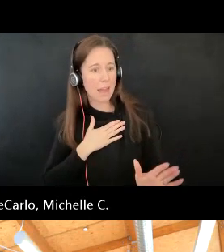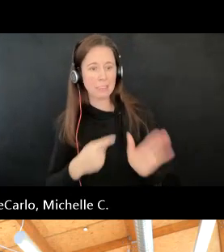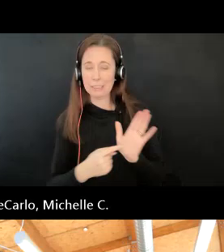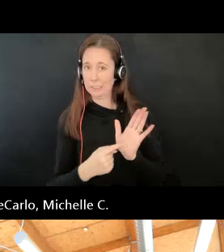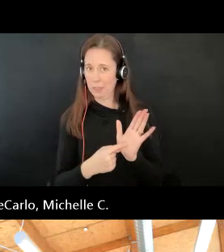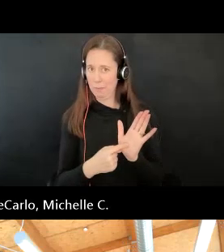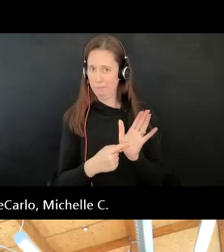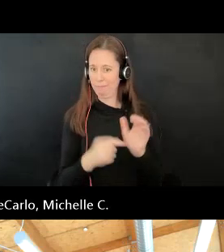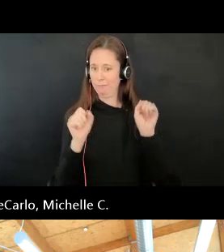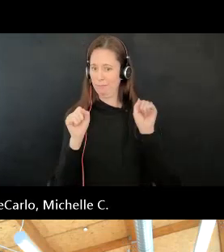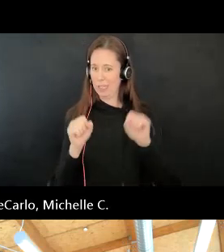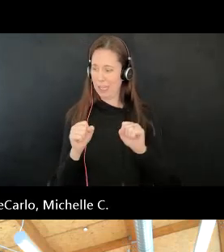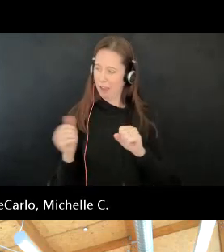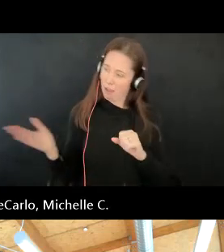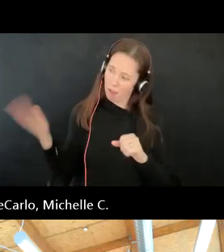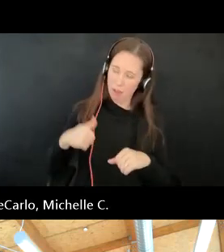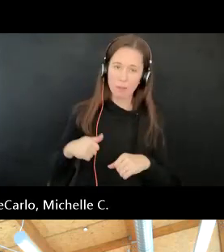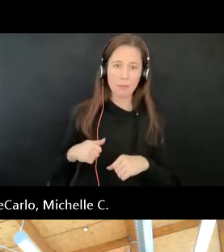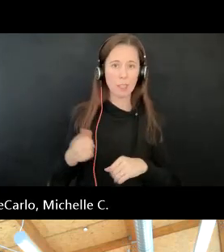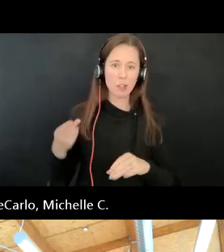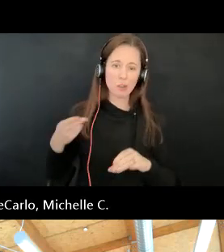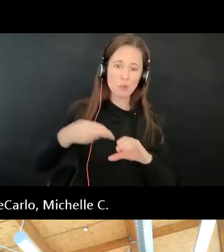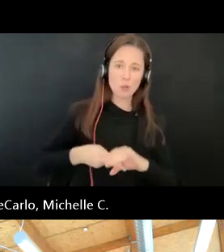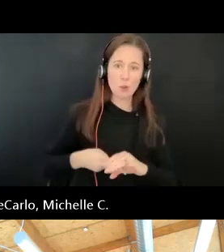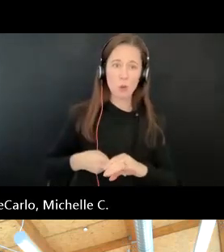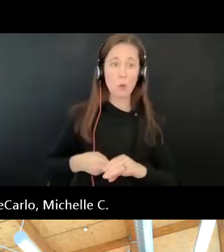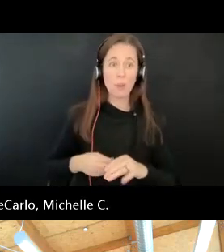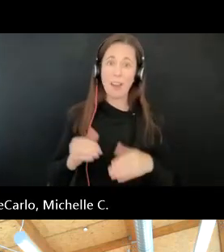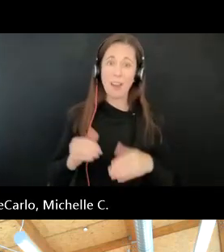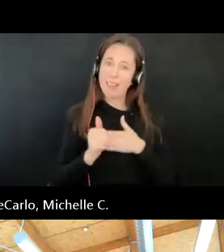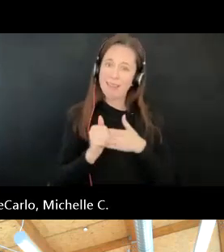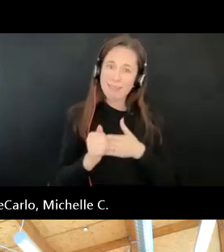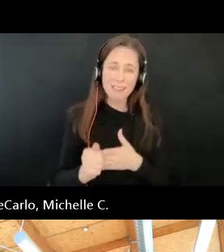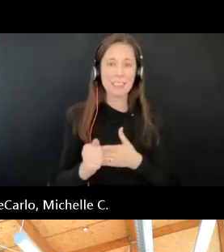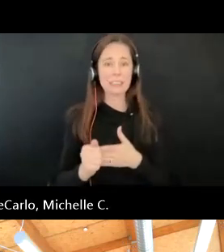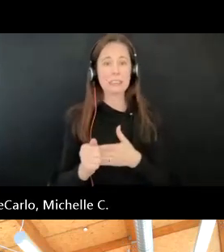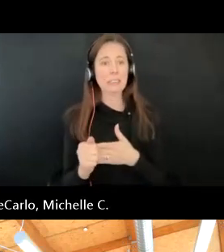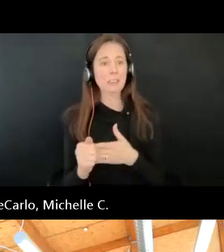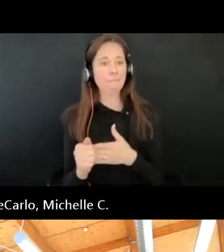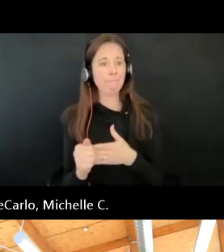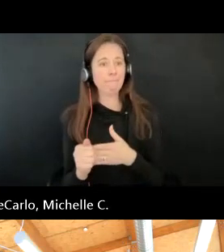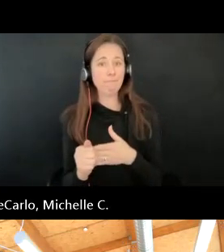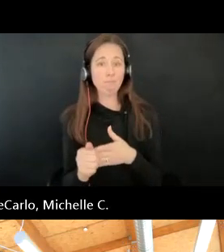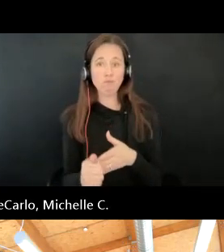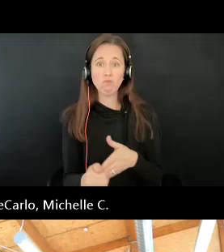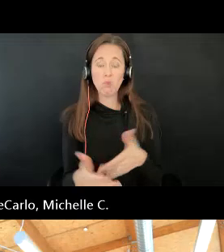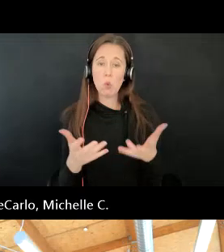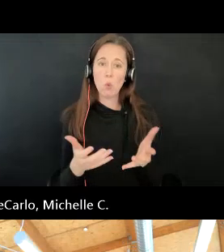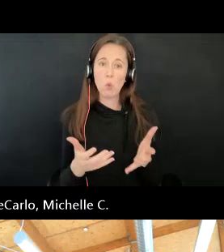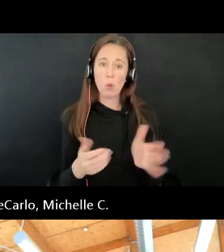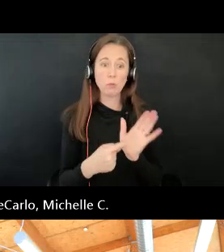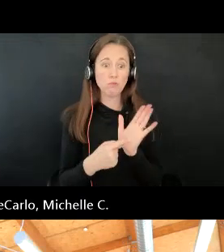conservation field and how we can serve as leaders and representation